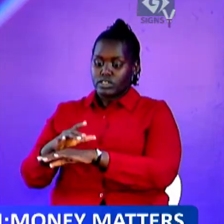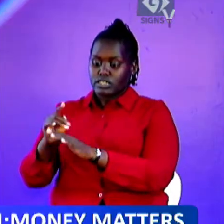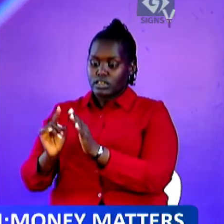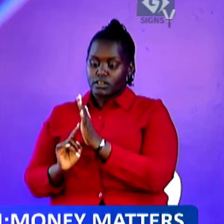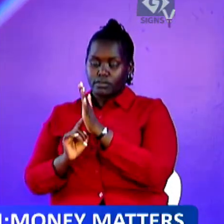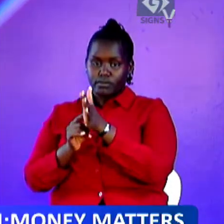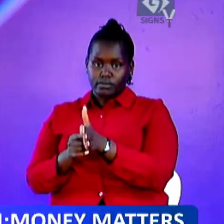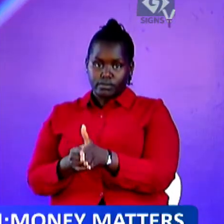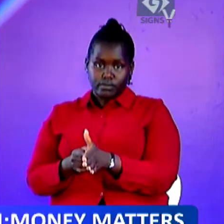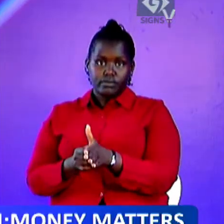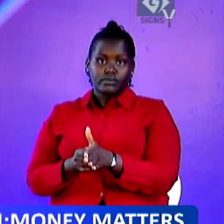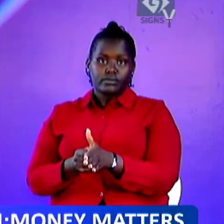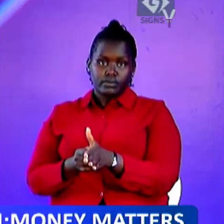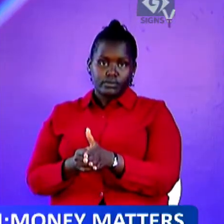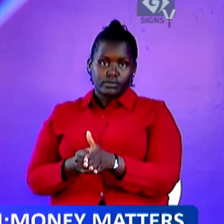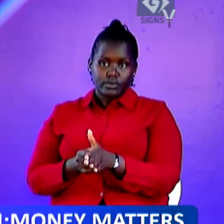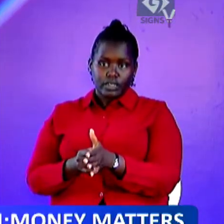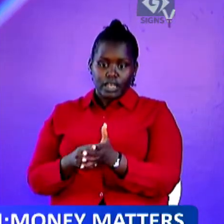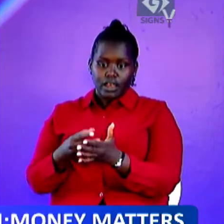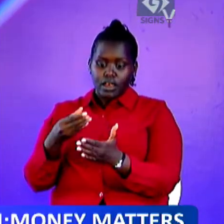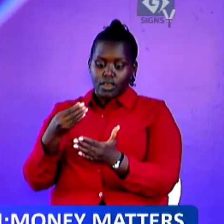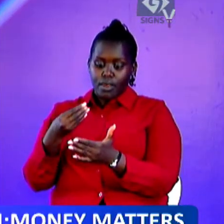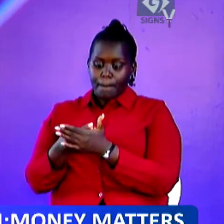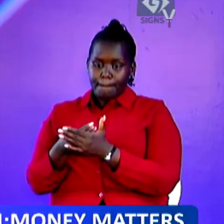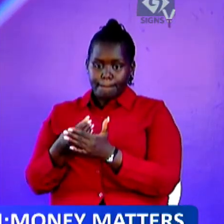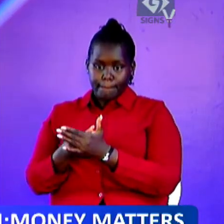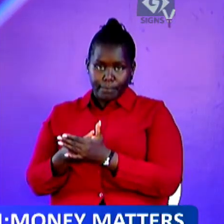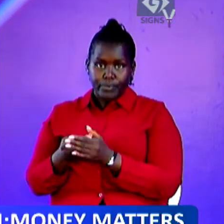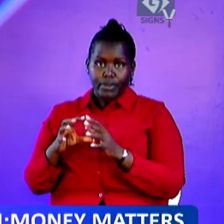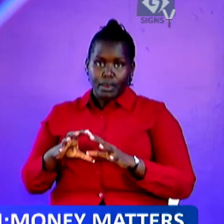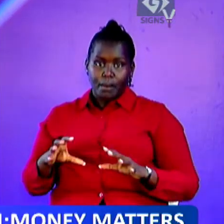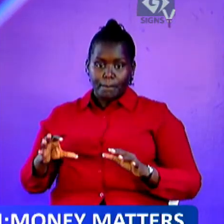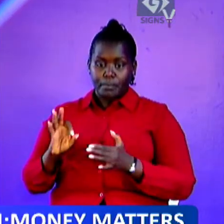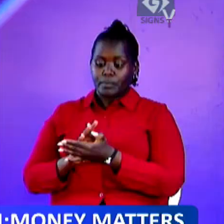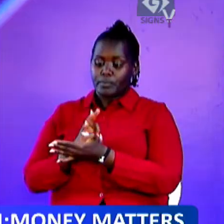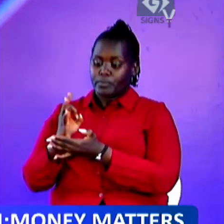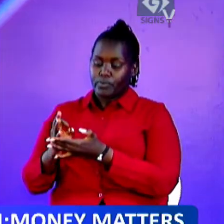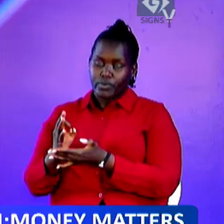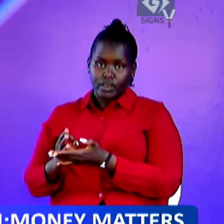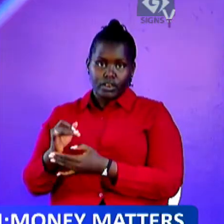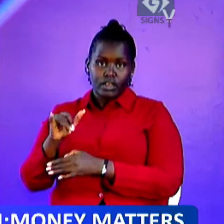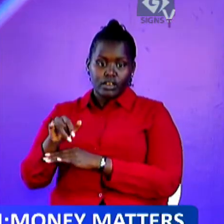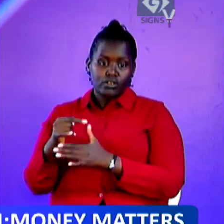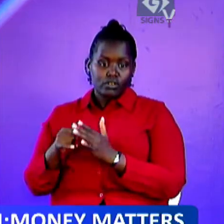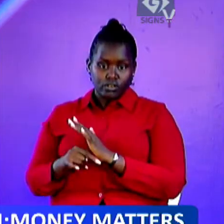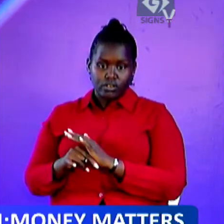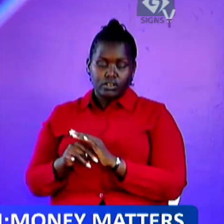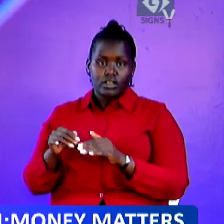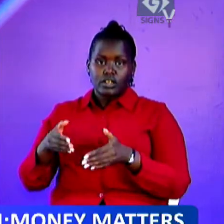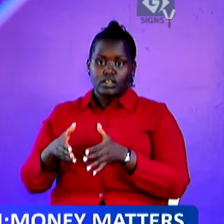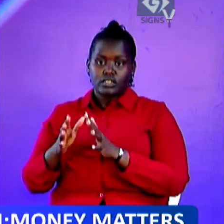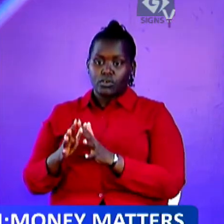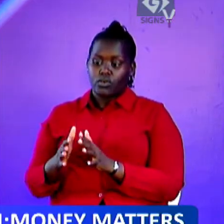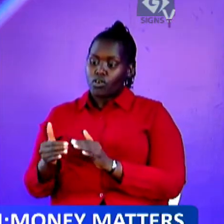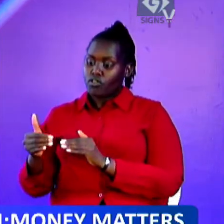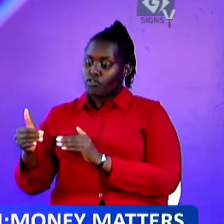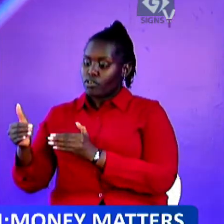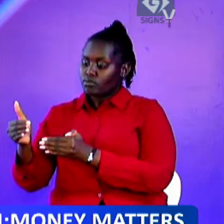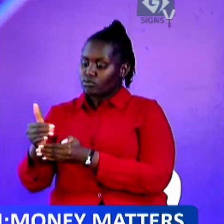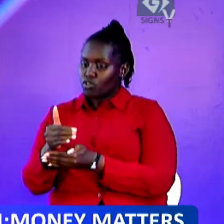example, the money market fund. A money market fund is essentially just a form of a collective investment